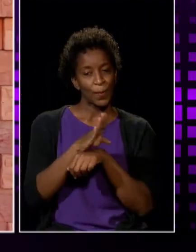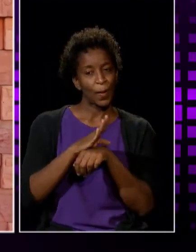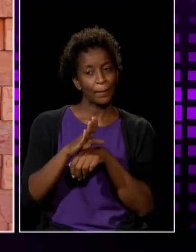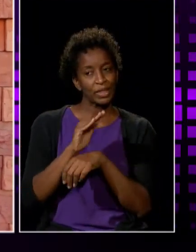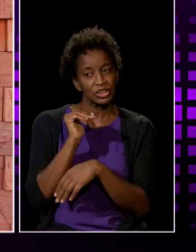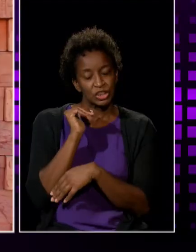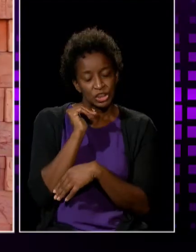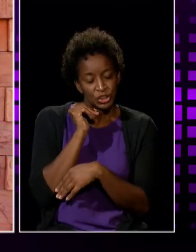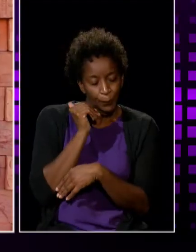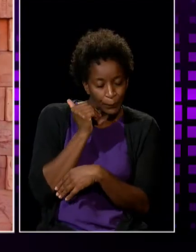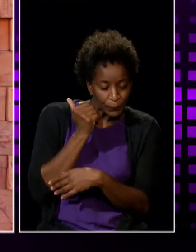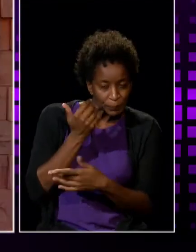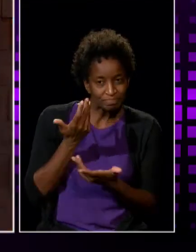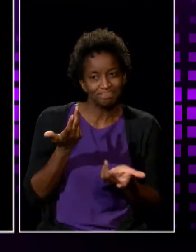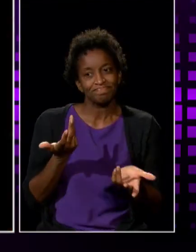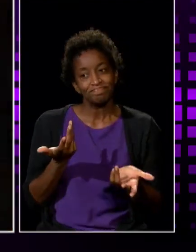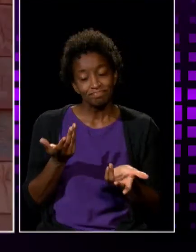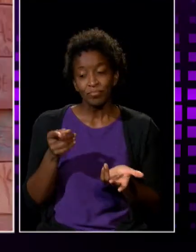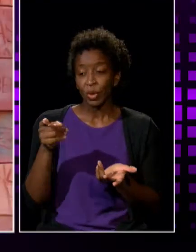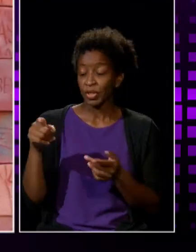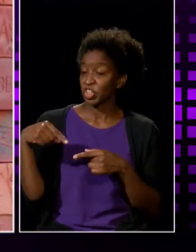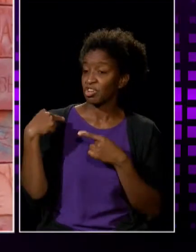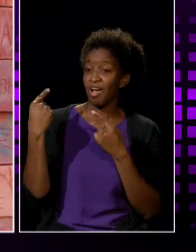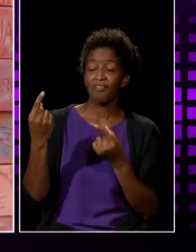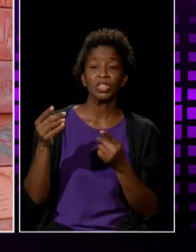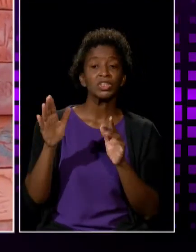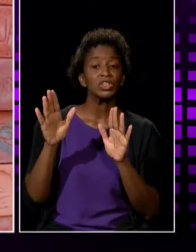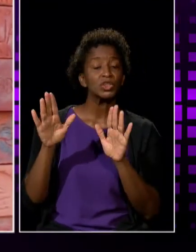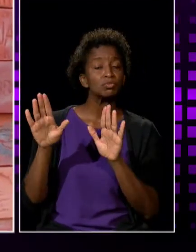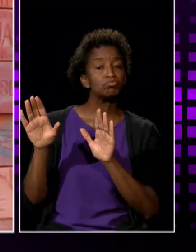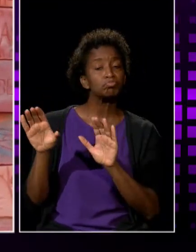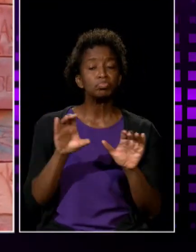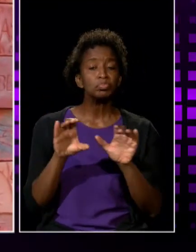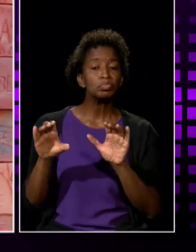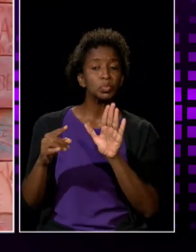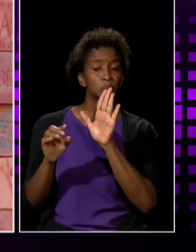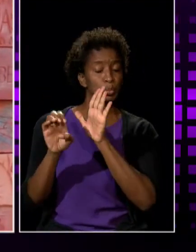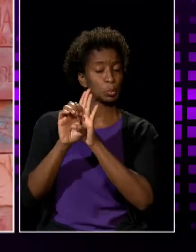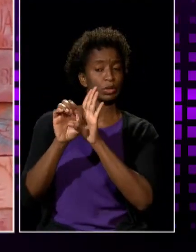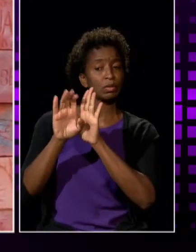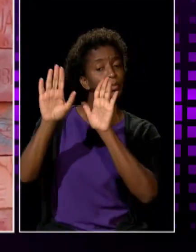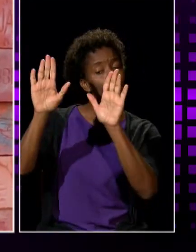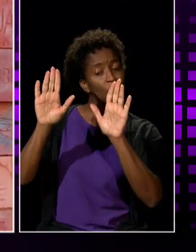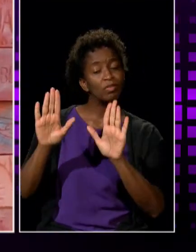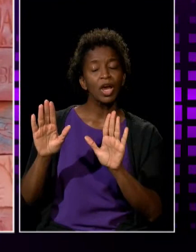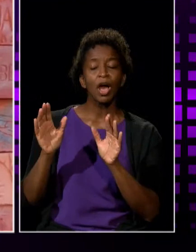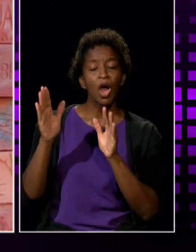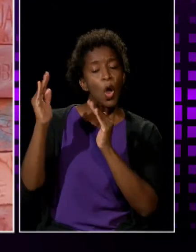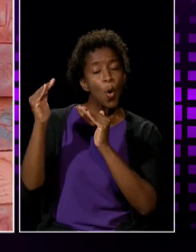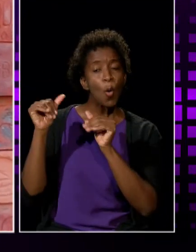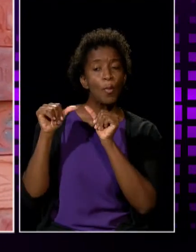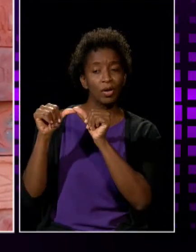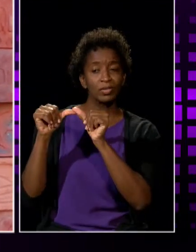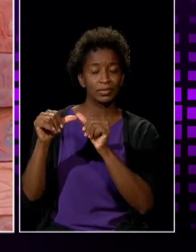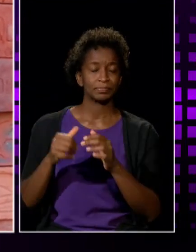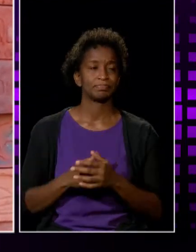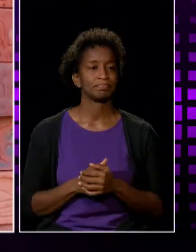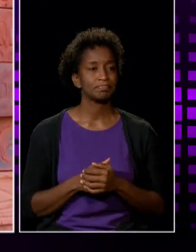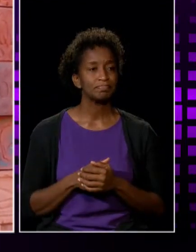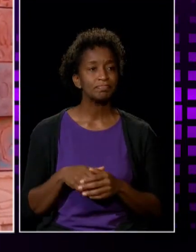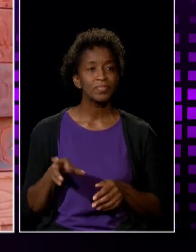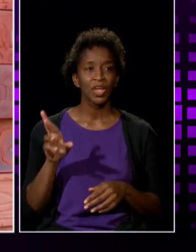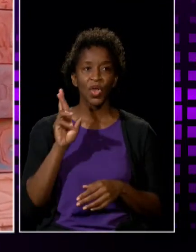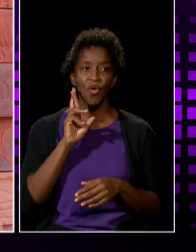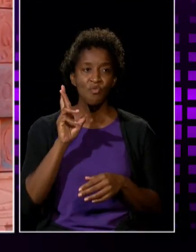lives up to the expectations which we place on her. About Rihanna becoming one of the national heroes of